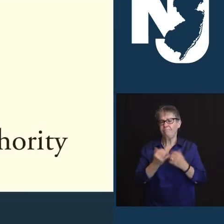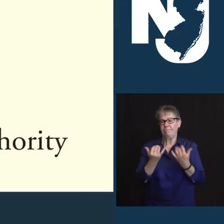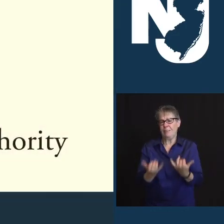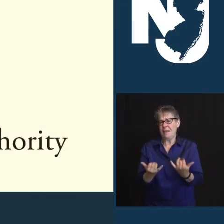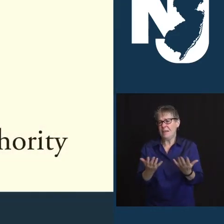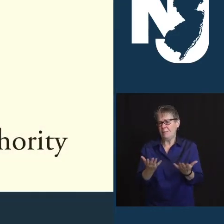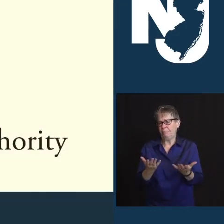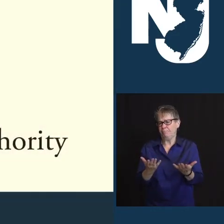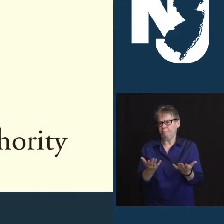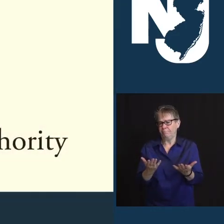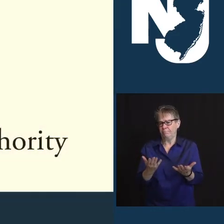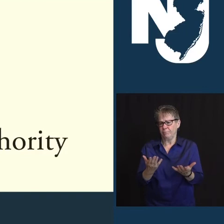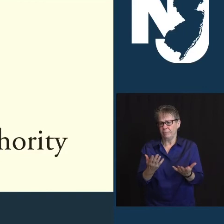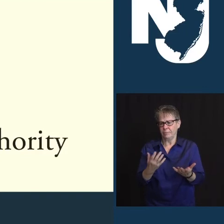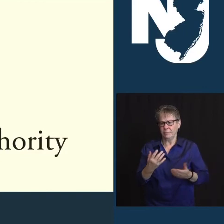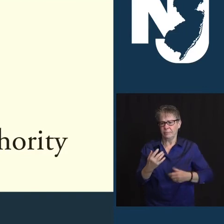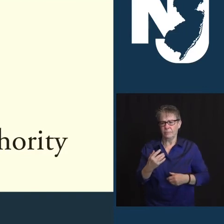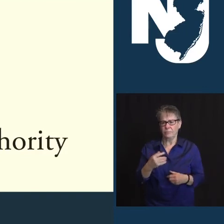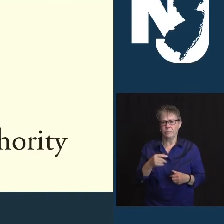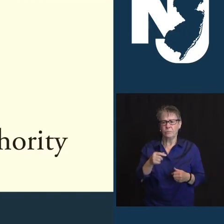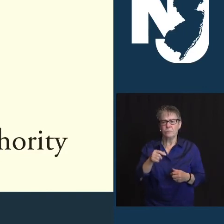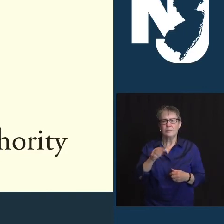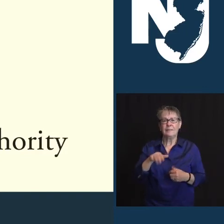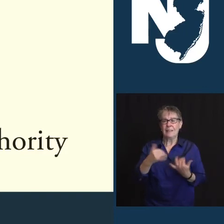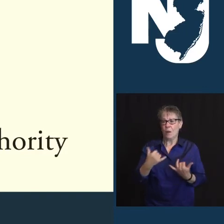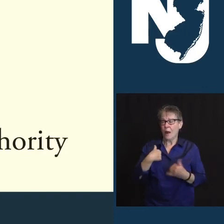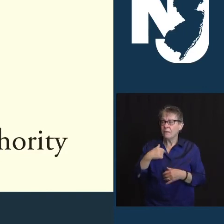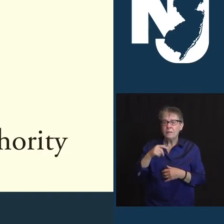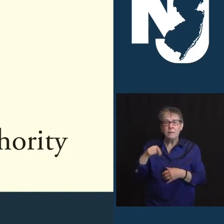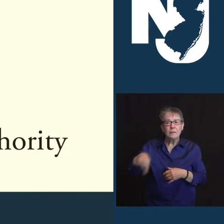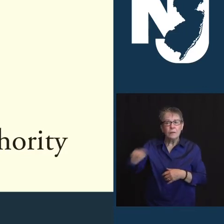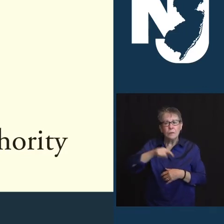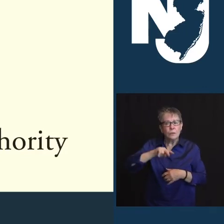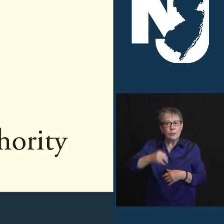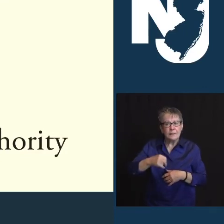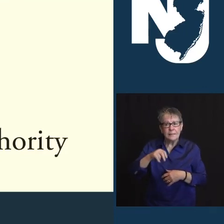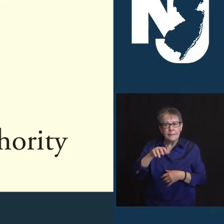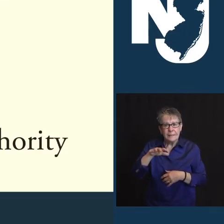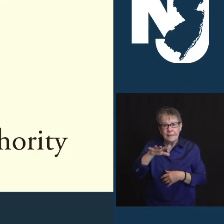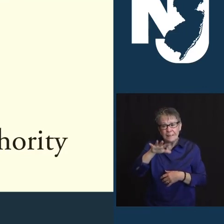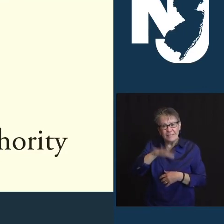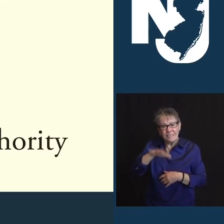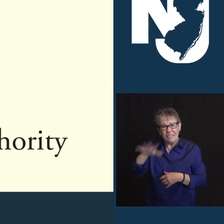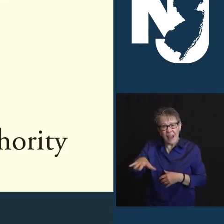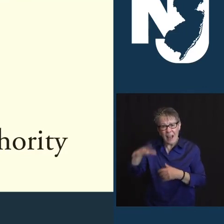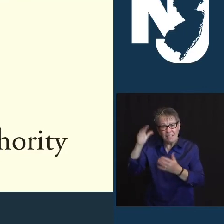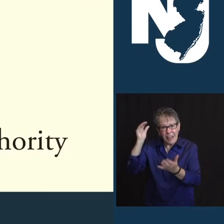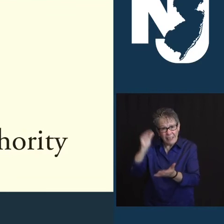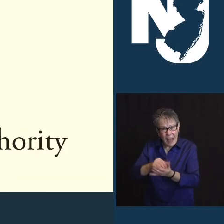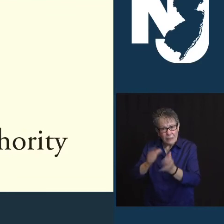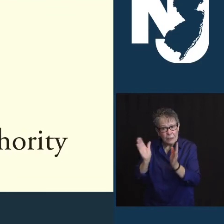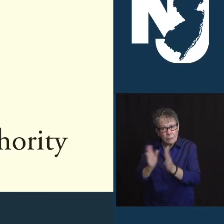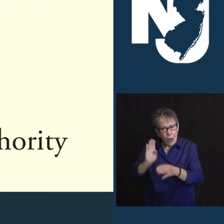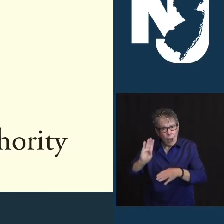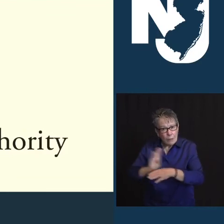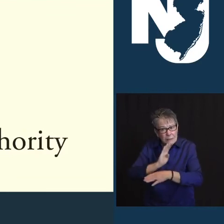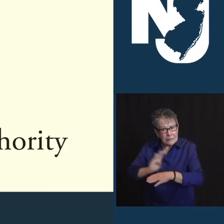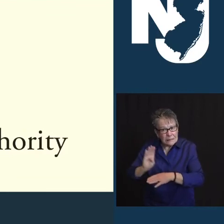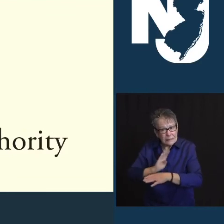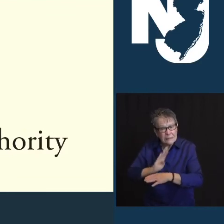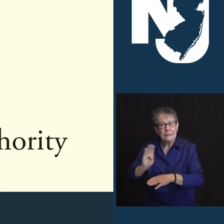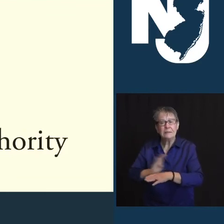nearly 55,000 small businesses and community organizations that have turned to the New Jersey Economic Development Authority for